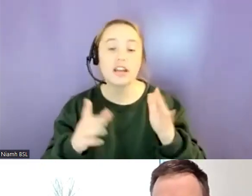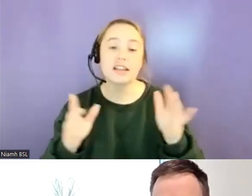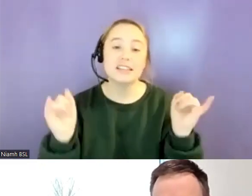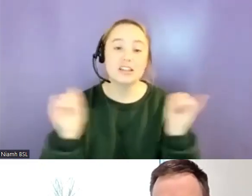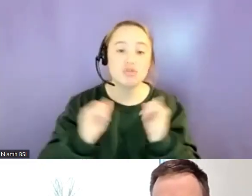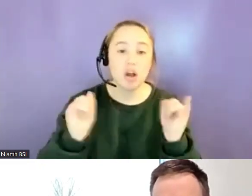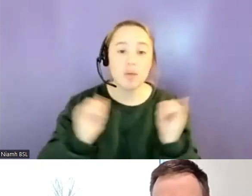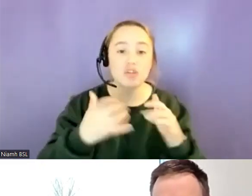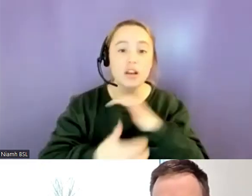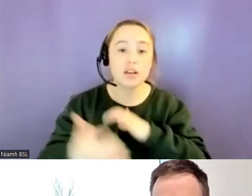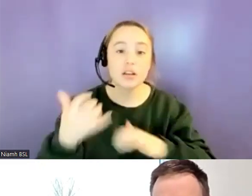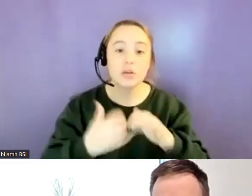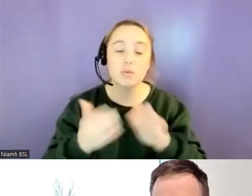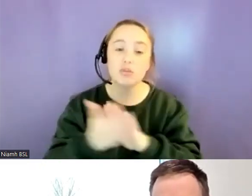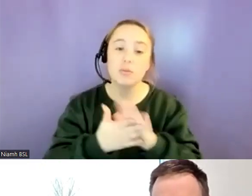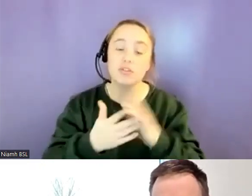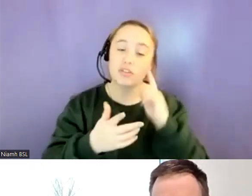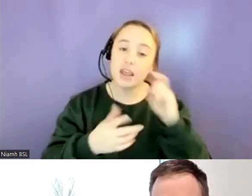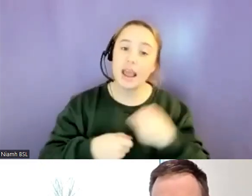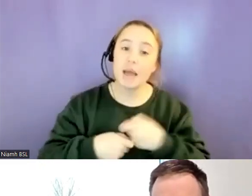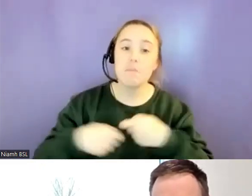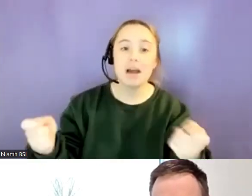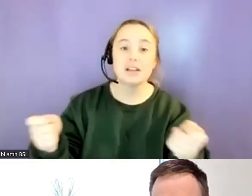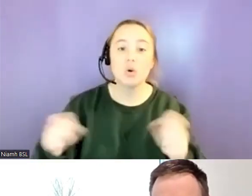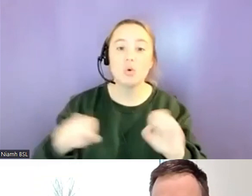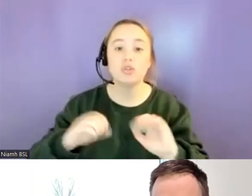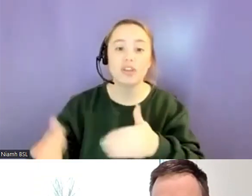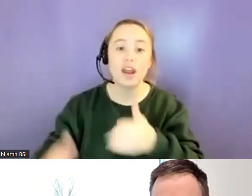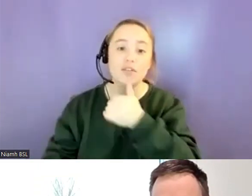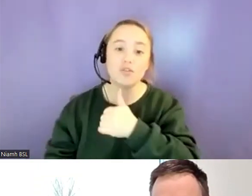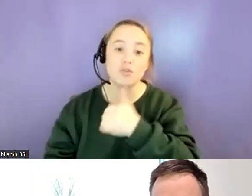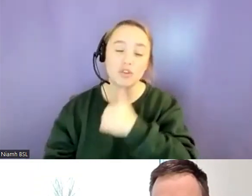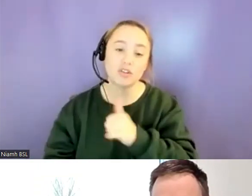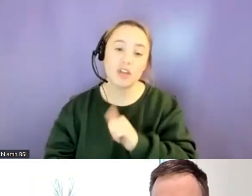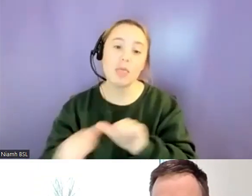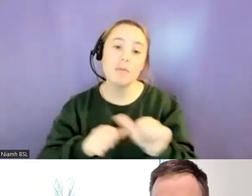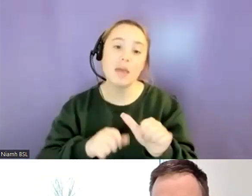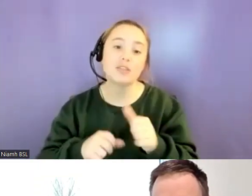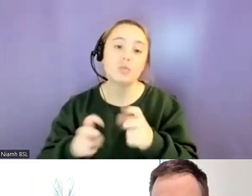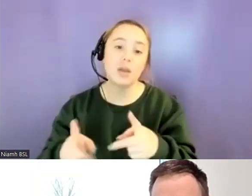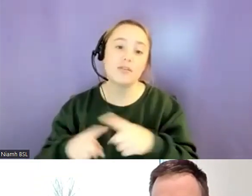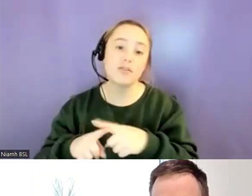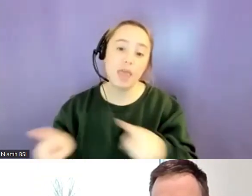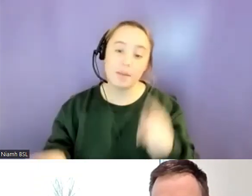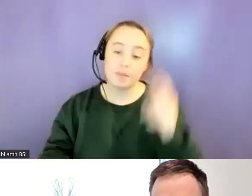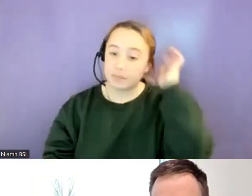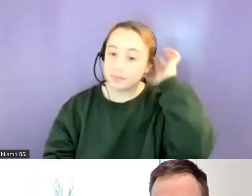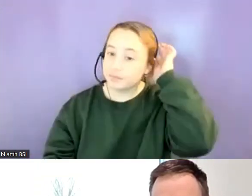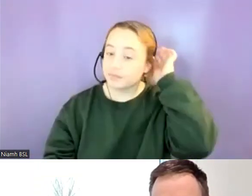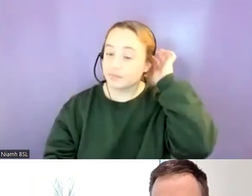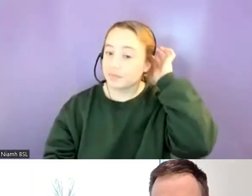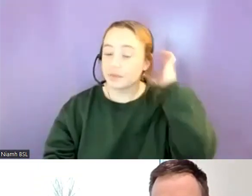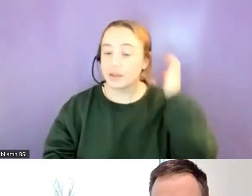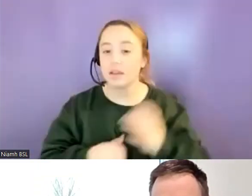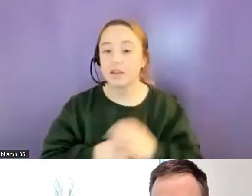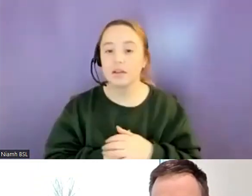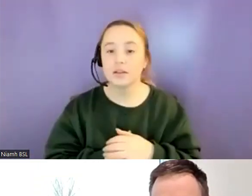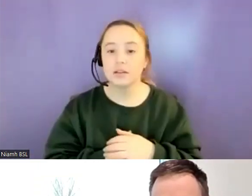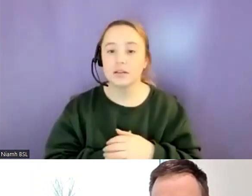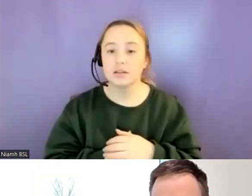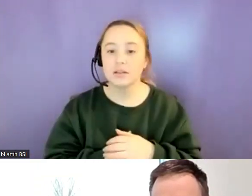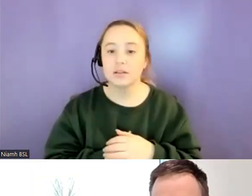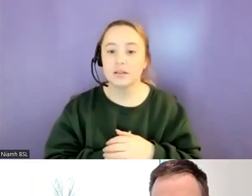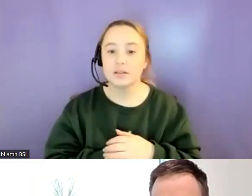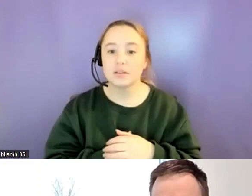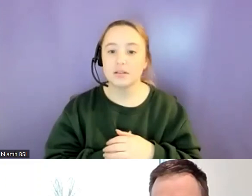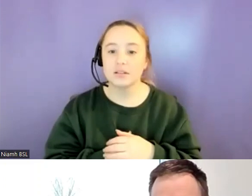down to their service users in the way that suits them best, because we aren't able to put a little note through